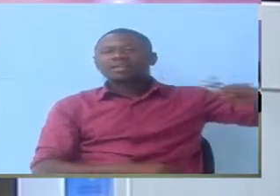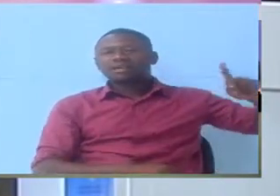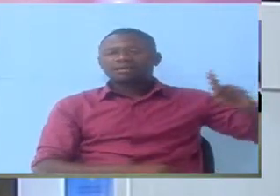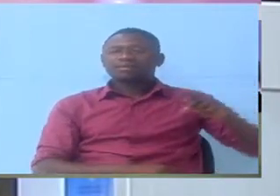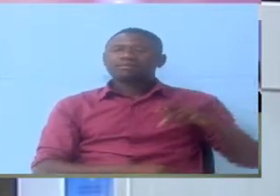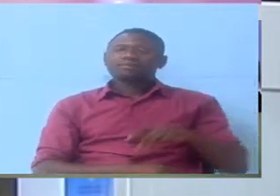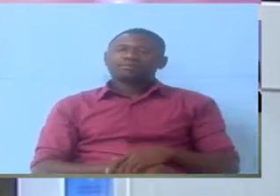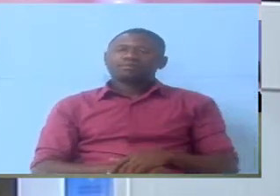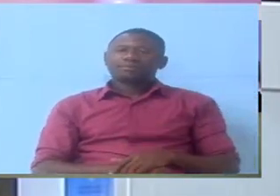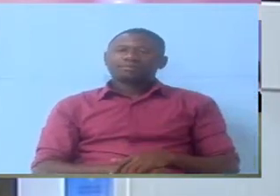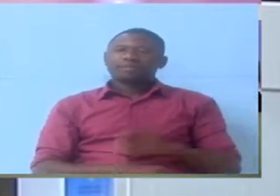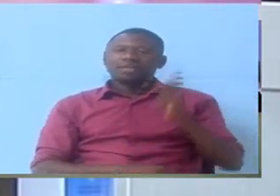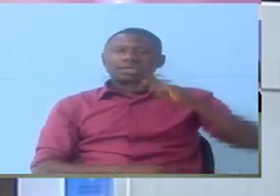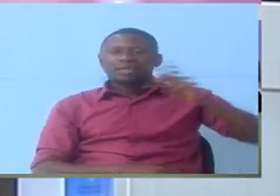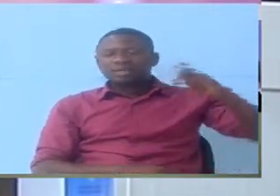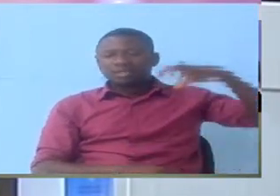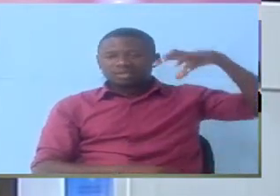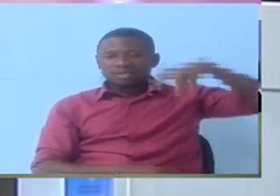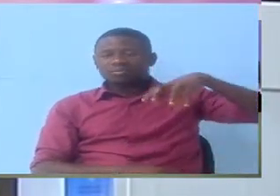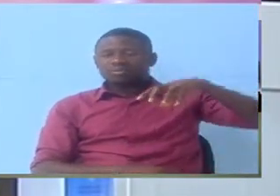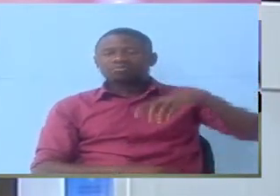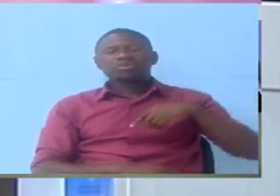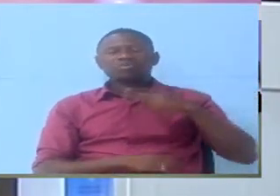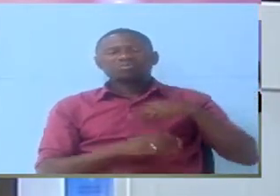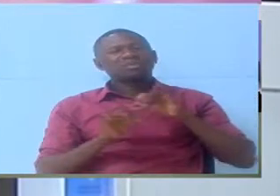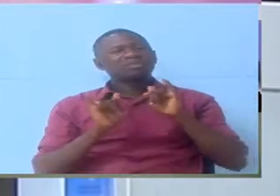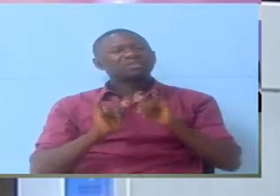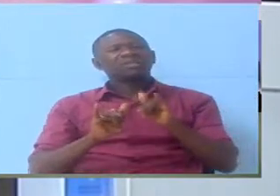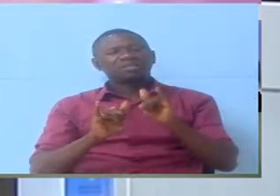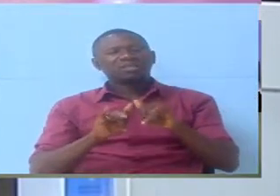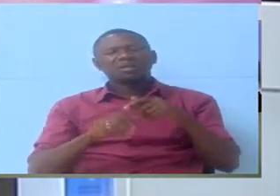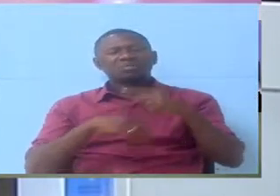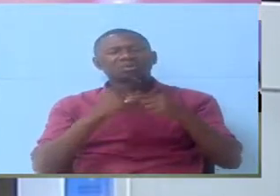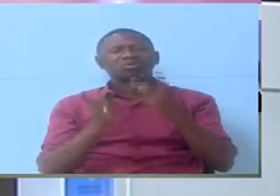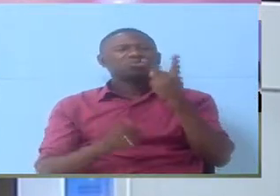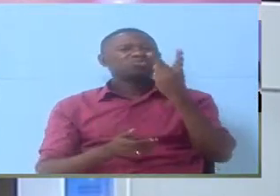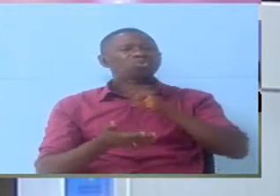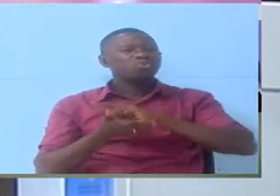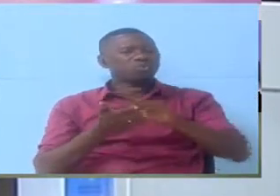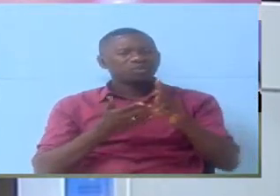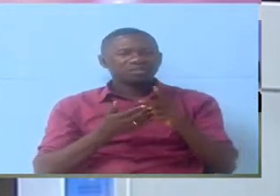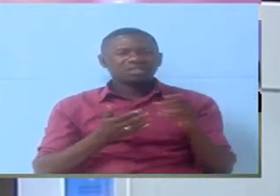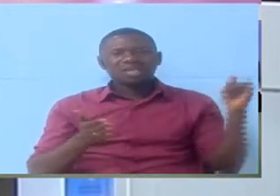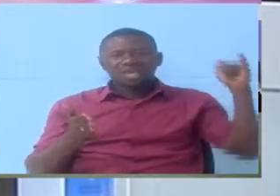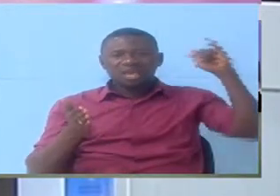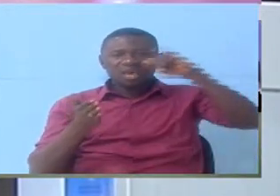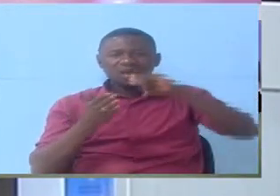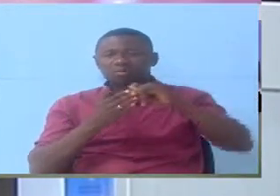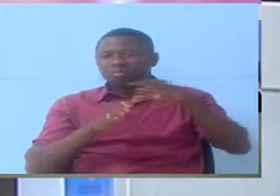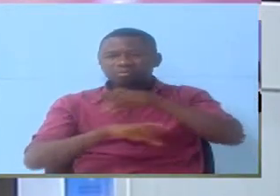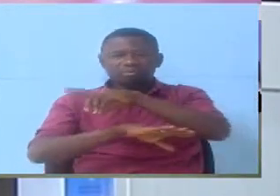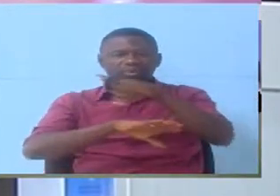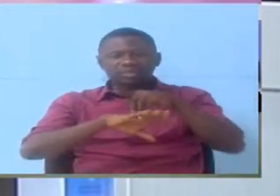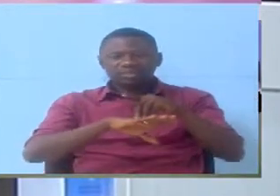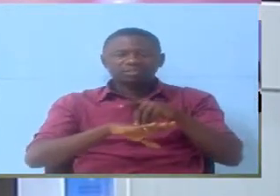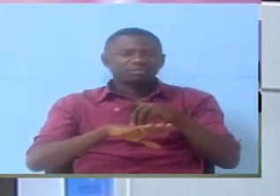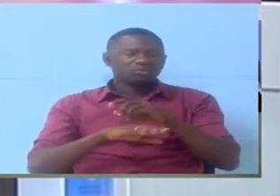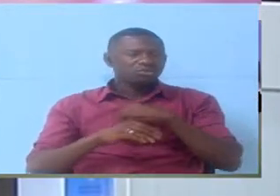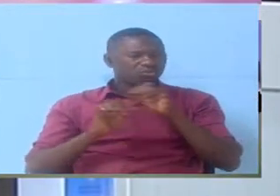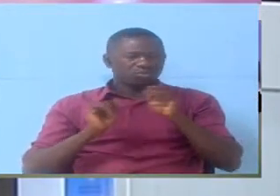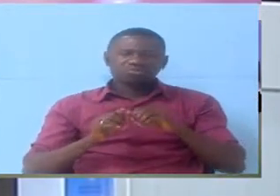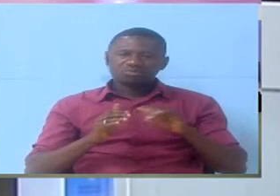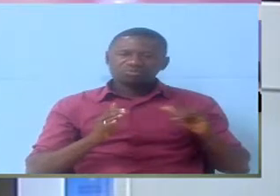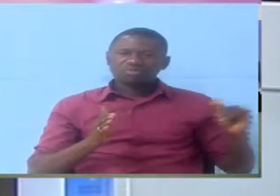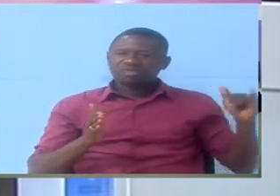there for about 2 weeks on the air, on the floor of the airport. Ngalokum flake ila kuluntila jidula la terotoje. I could not go.